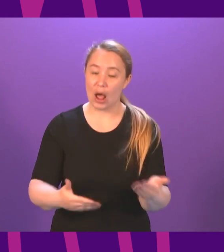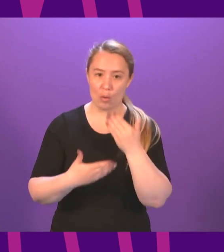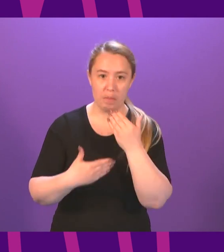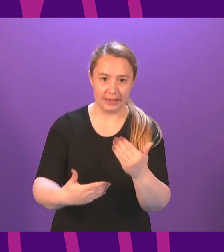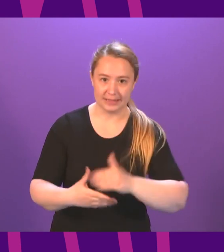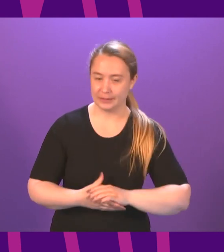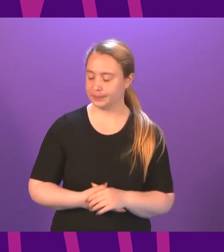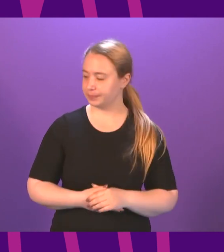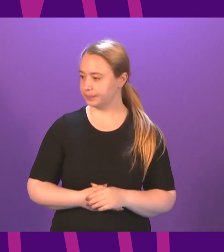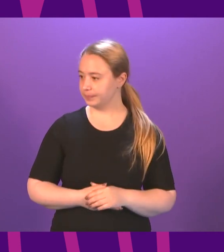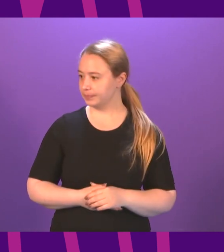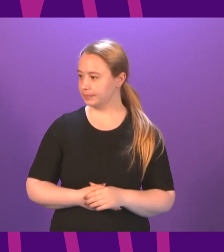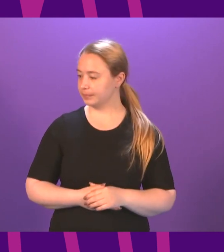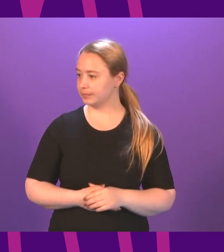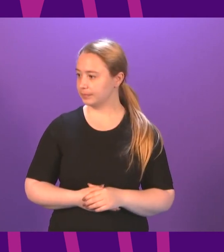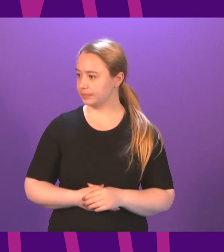vote now.